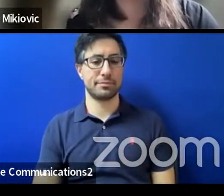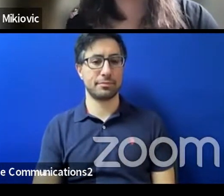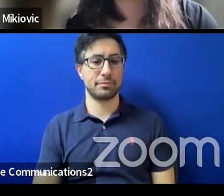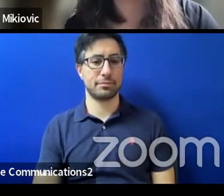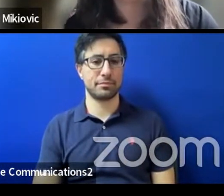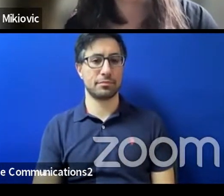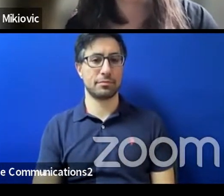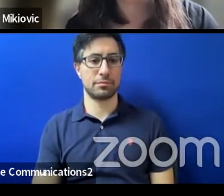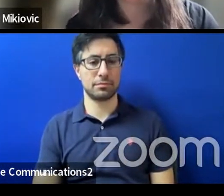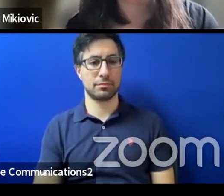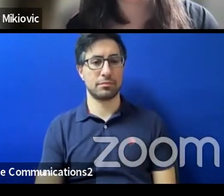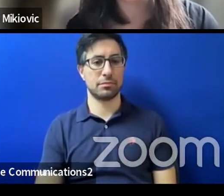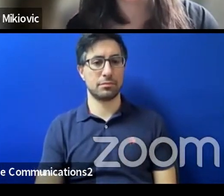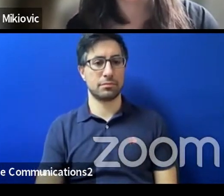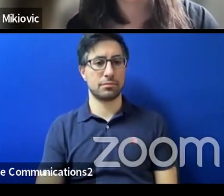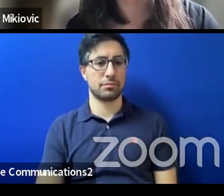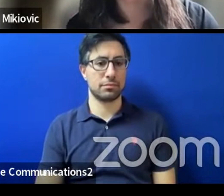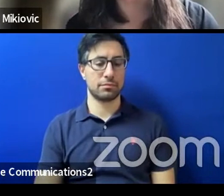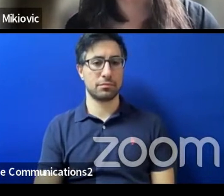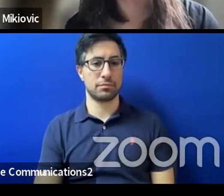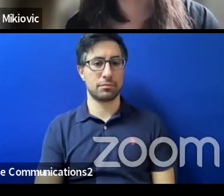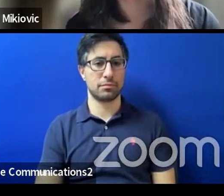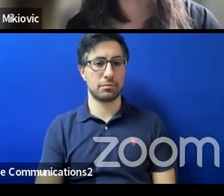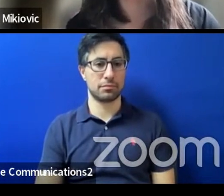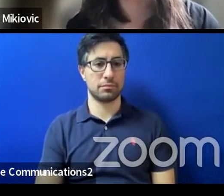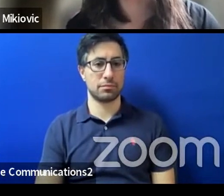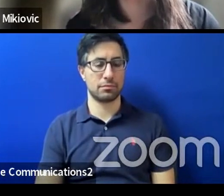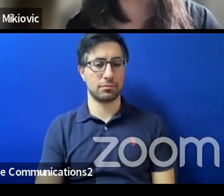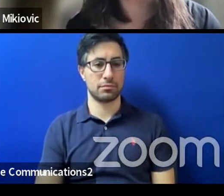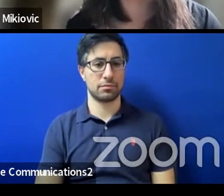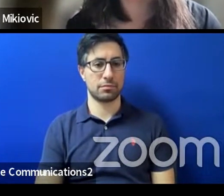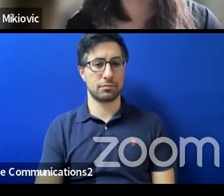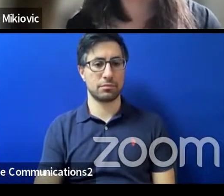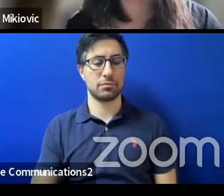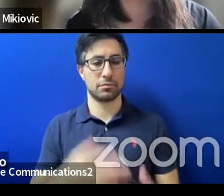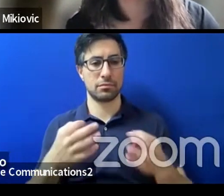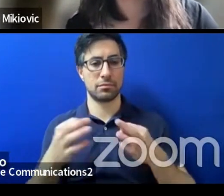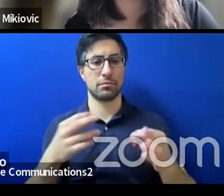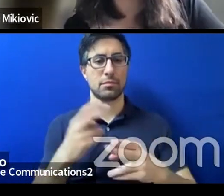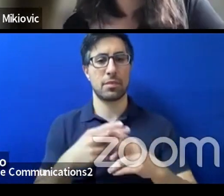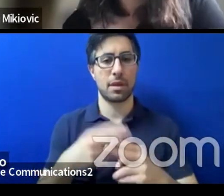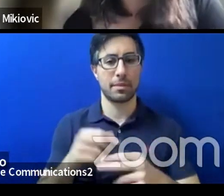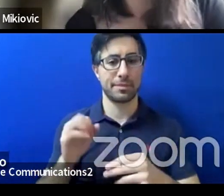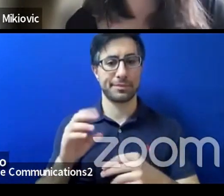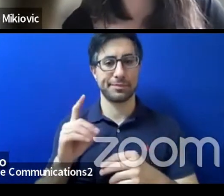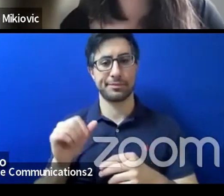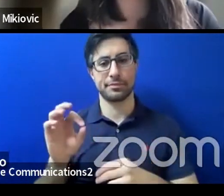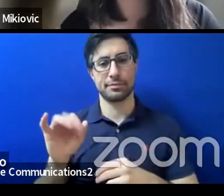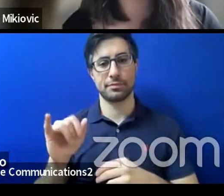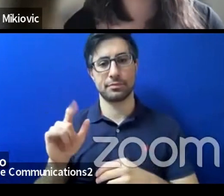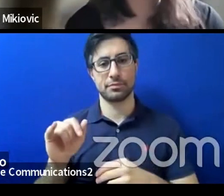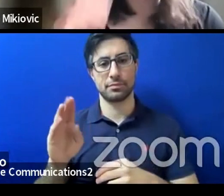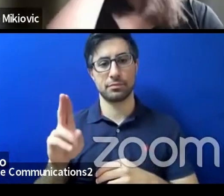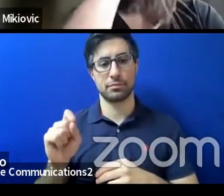I wanted to explain the name of the Disability Filibuster